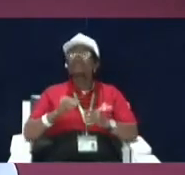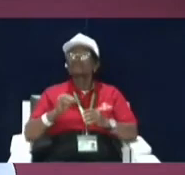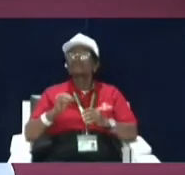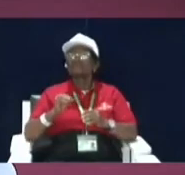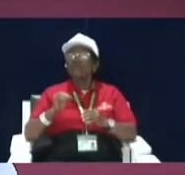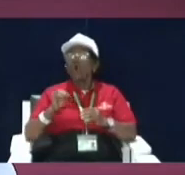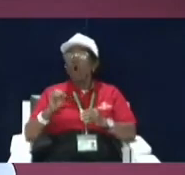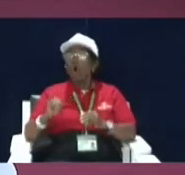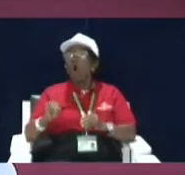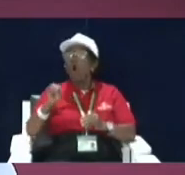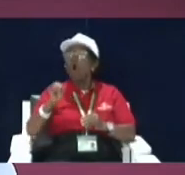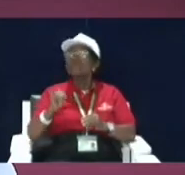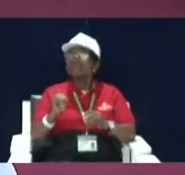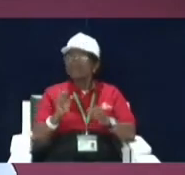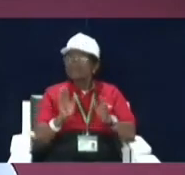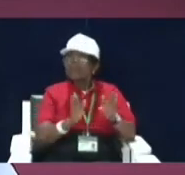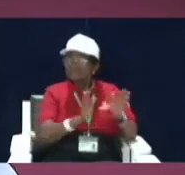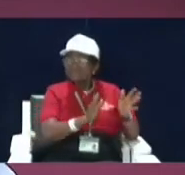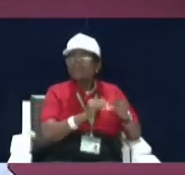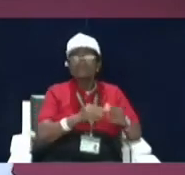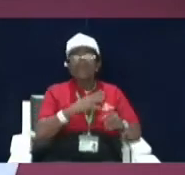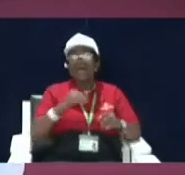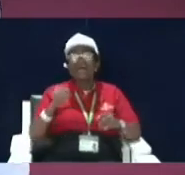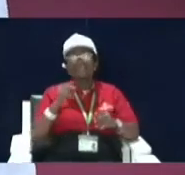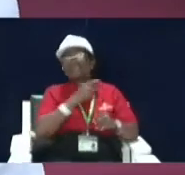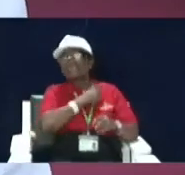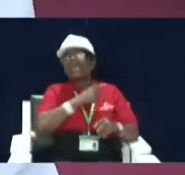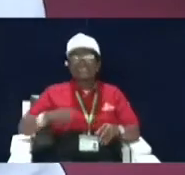And the king said, hey,